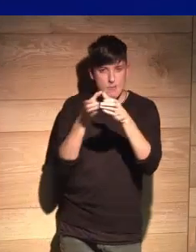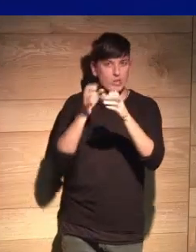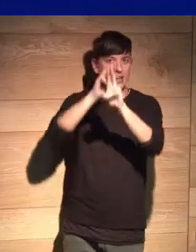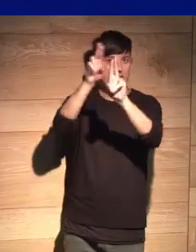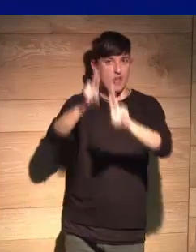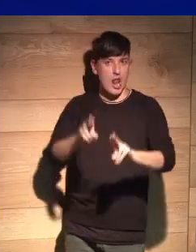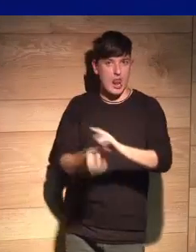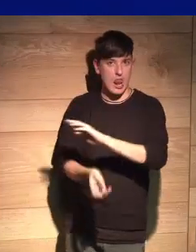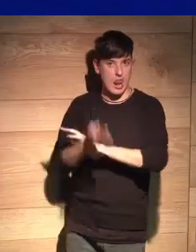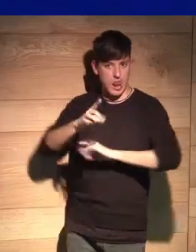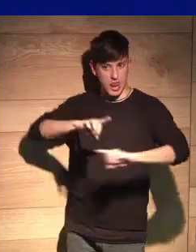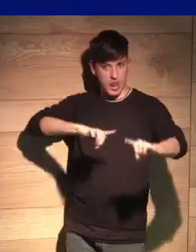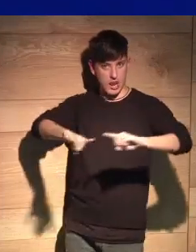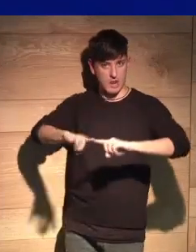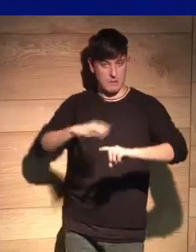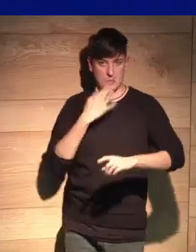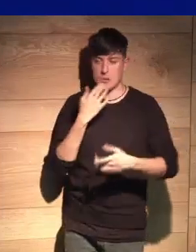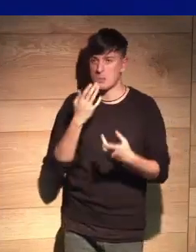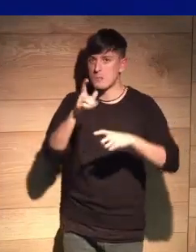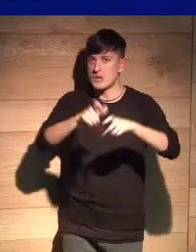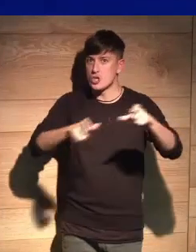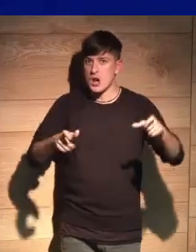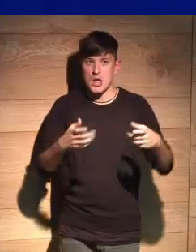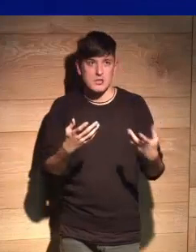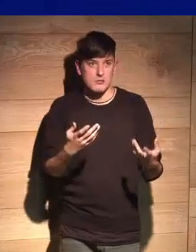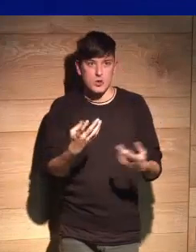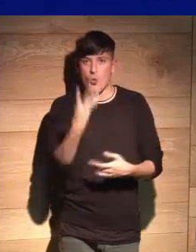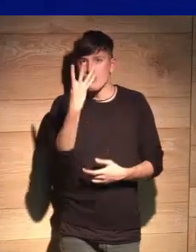with international teams.